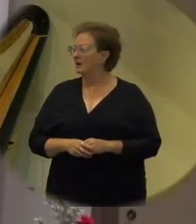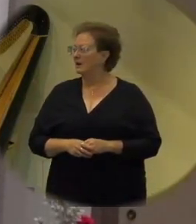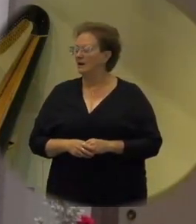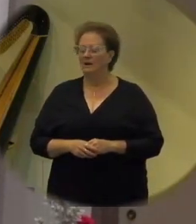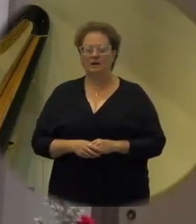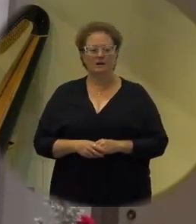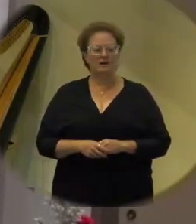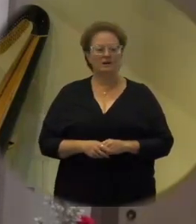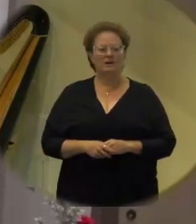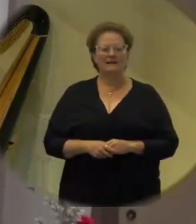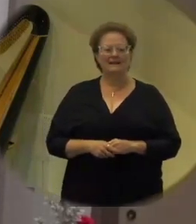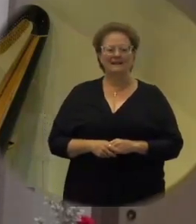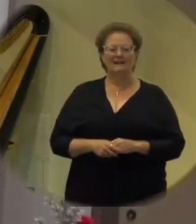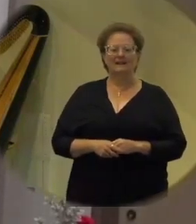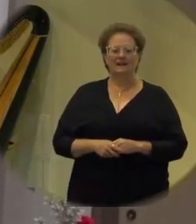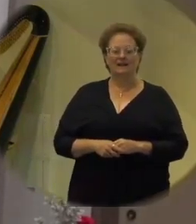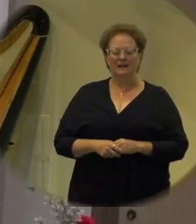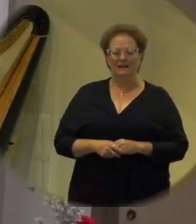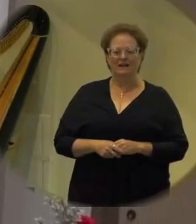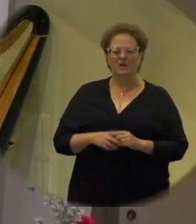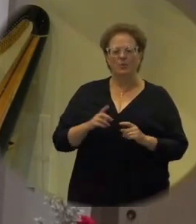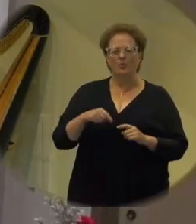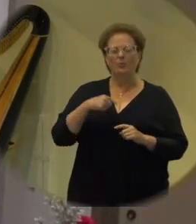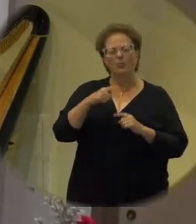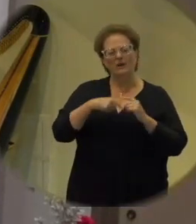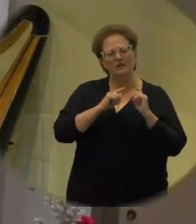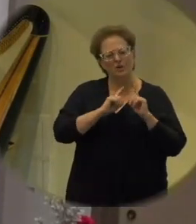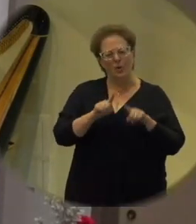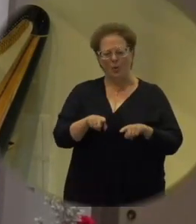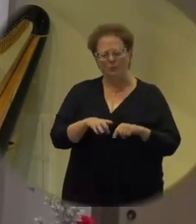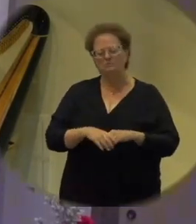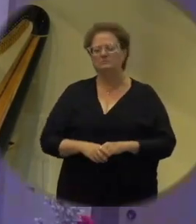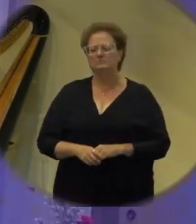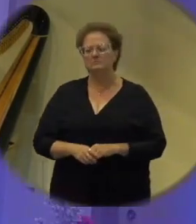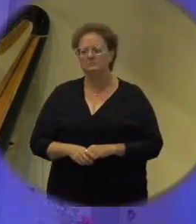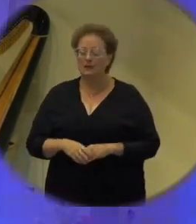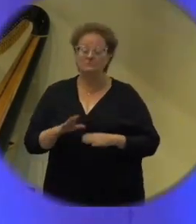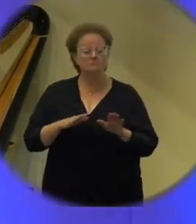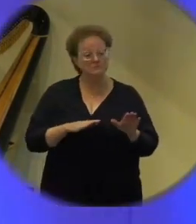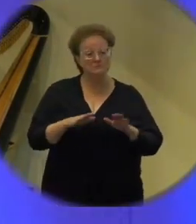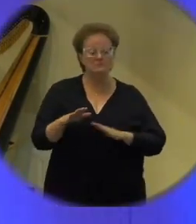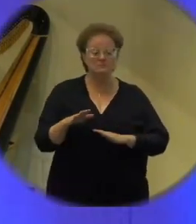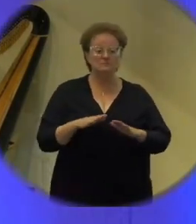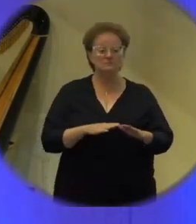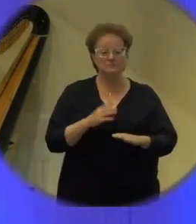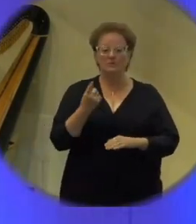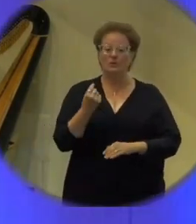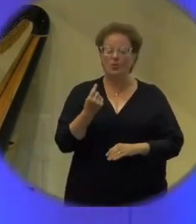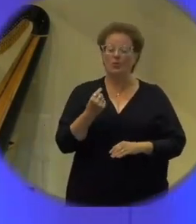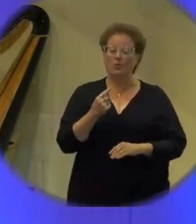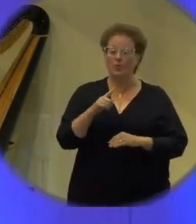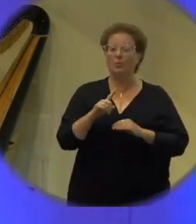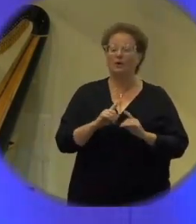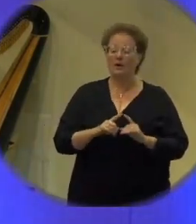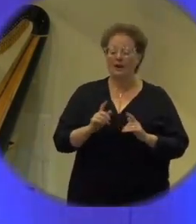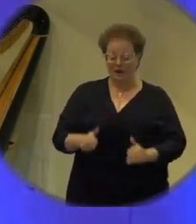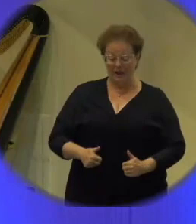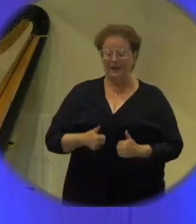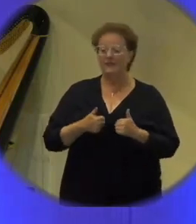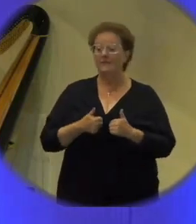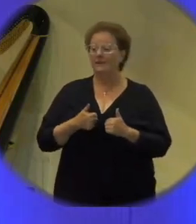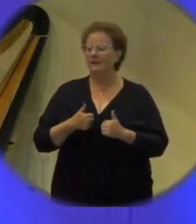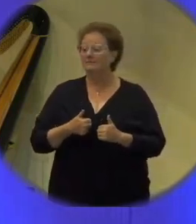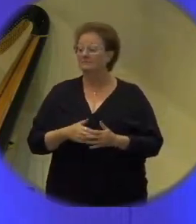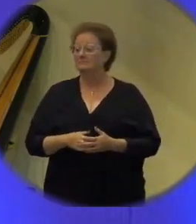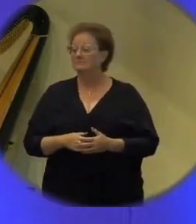it's a command. It's as you're going, while you're going, while you're living the life that